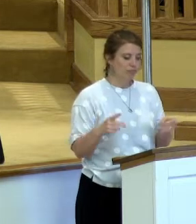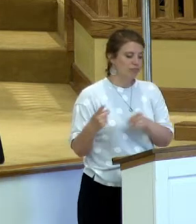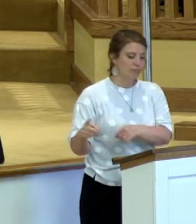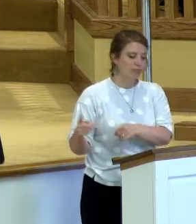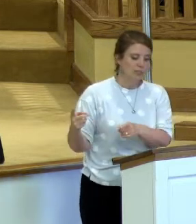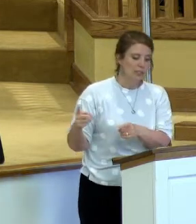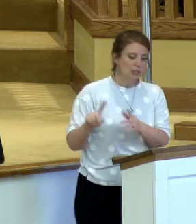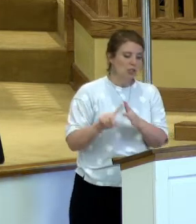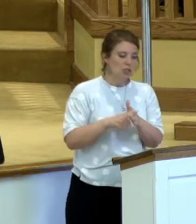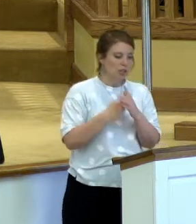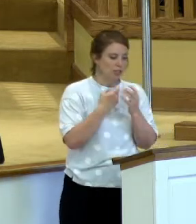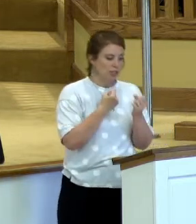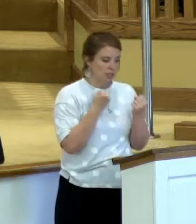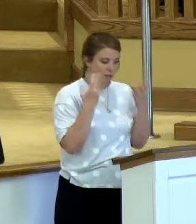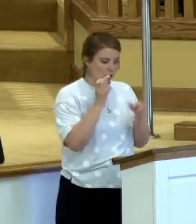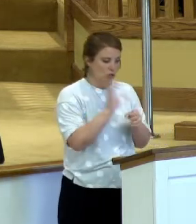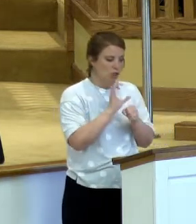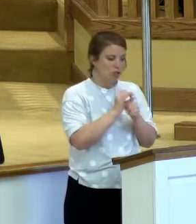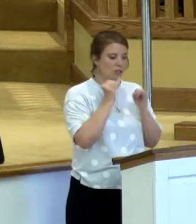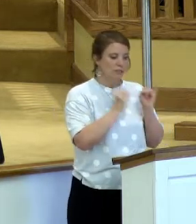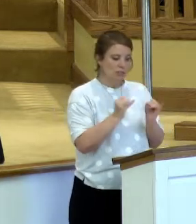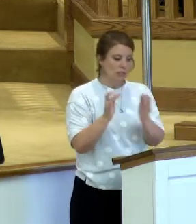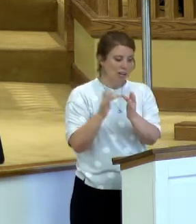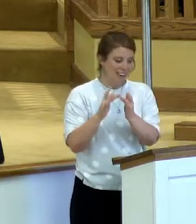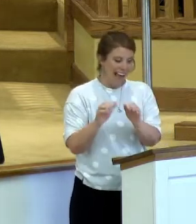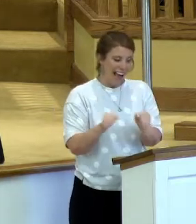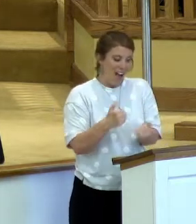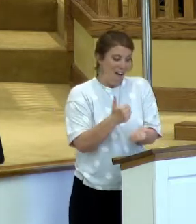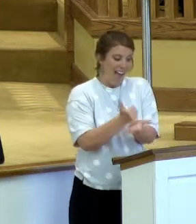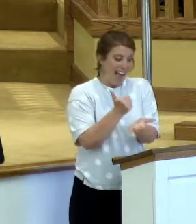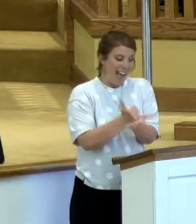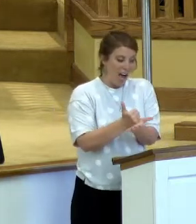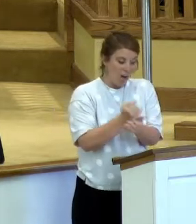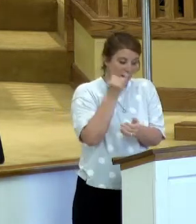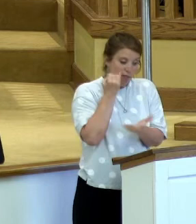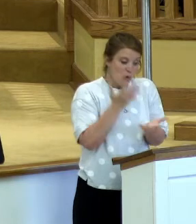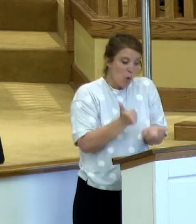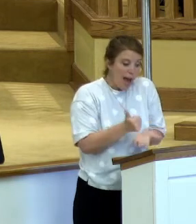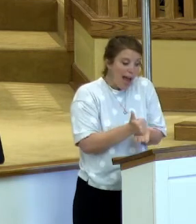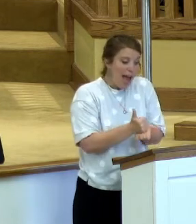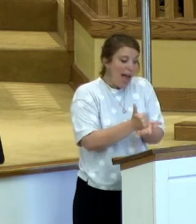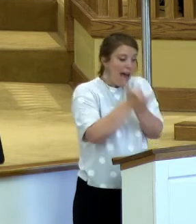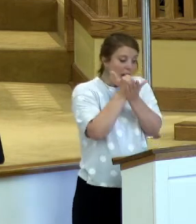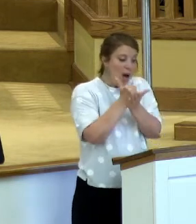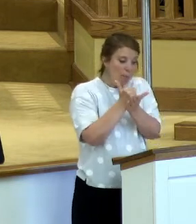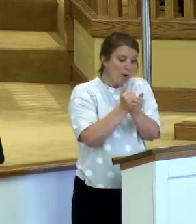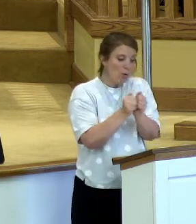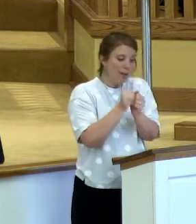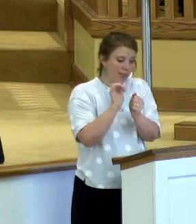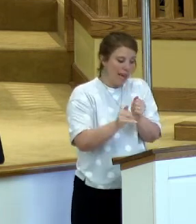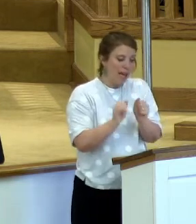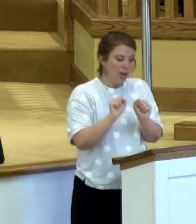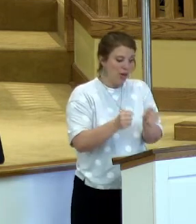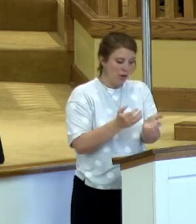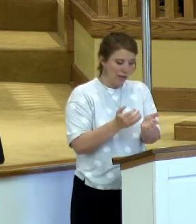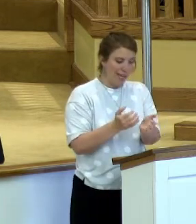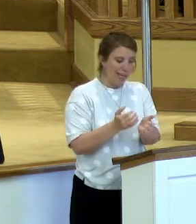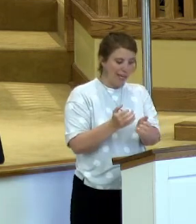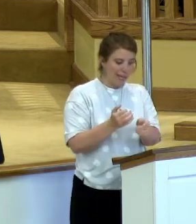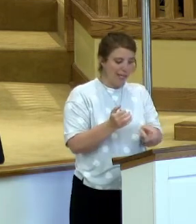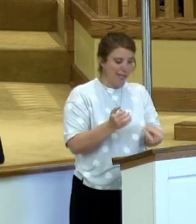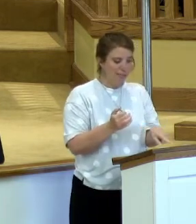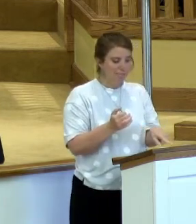$21,727. If you or your church would like to give financially to help meet these needs, you can send offerings to my sending church designated